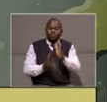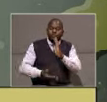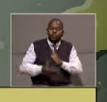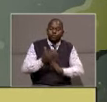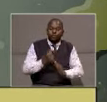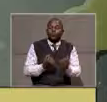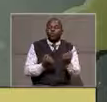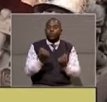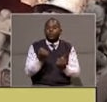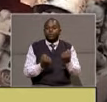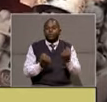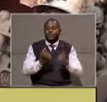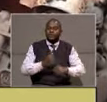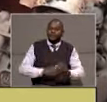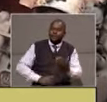duty.